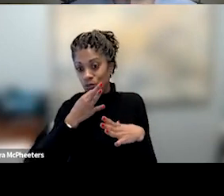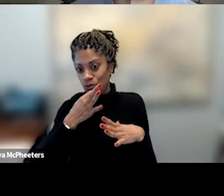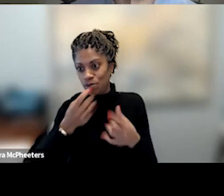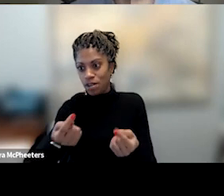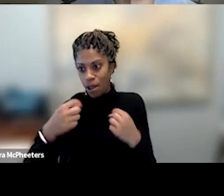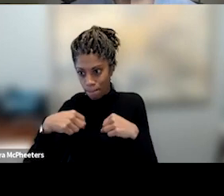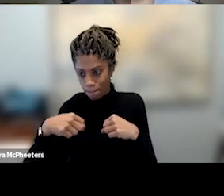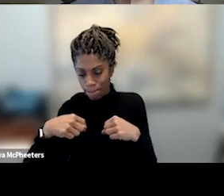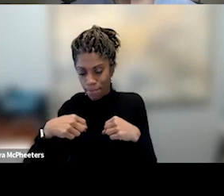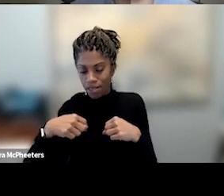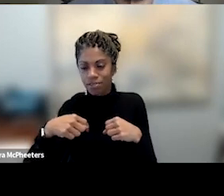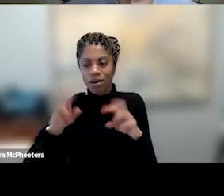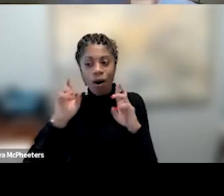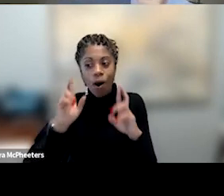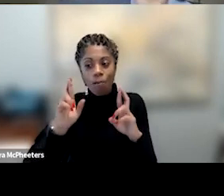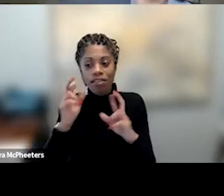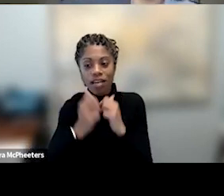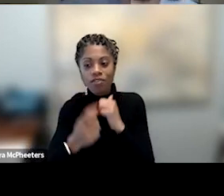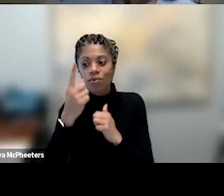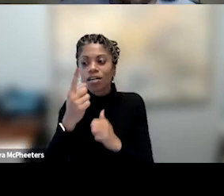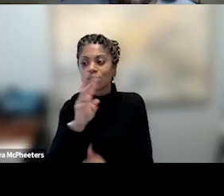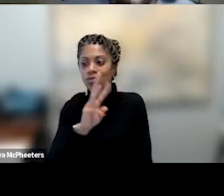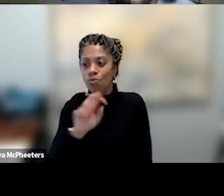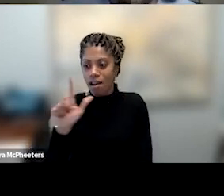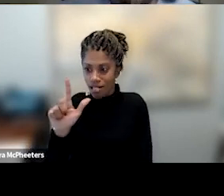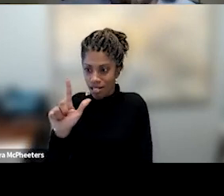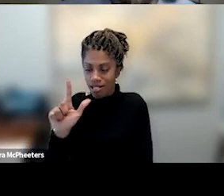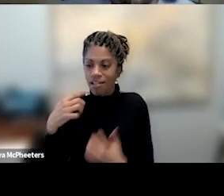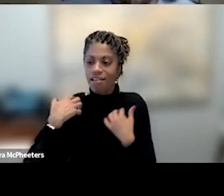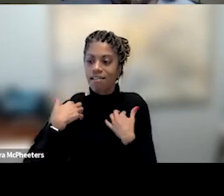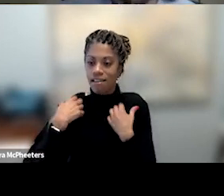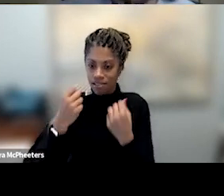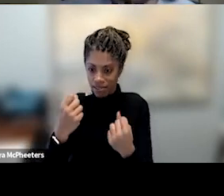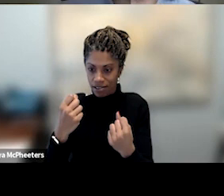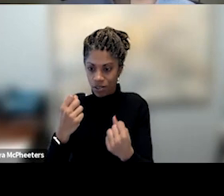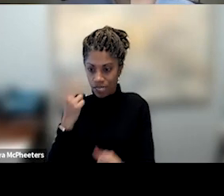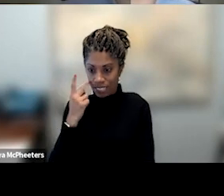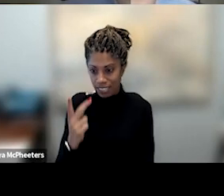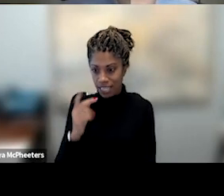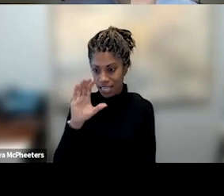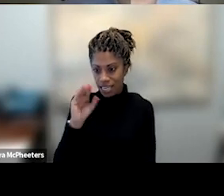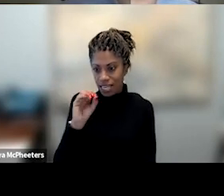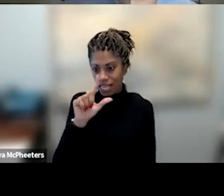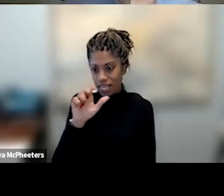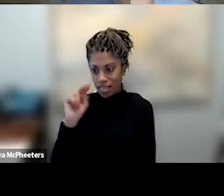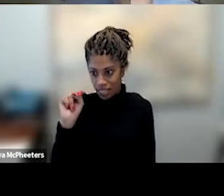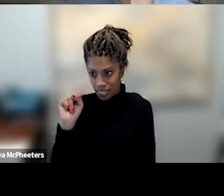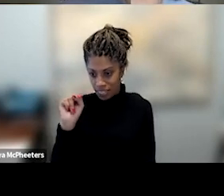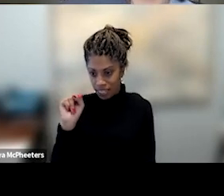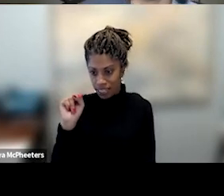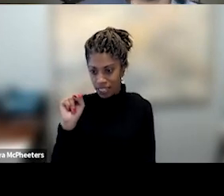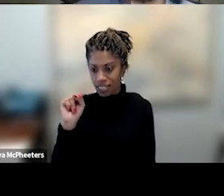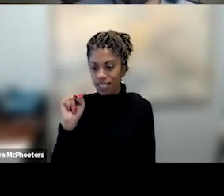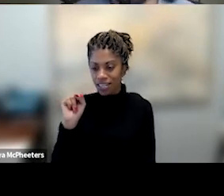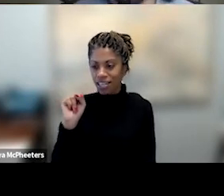doing well and that everybody's healthy. So we have Colleen from Denver, curious and